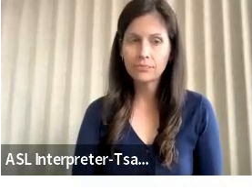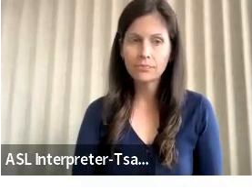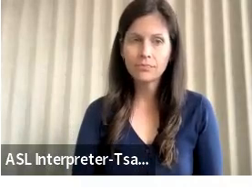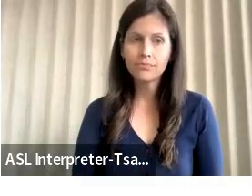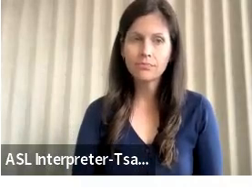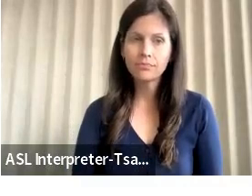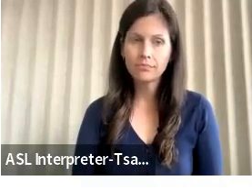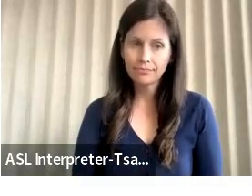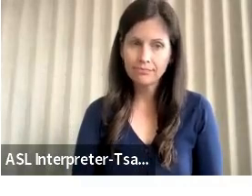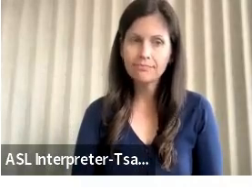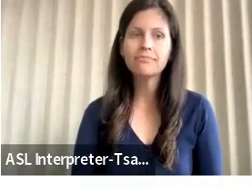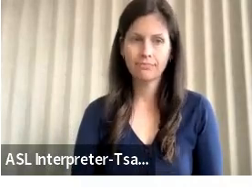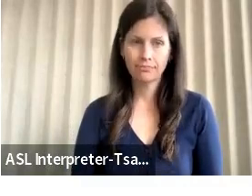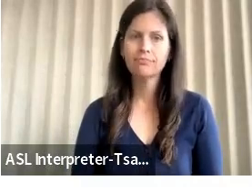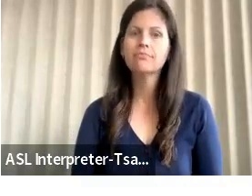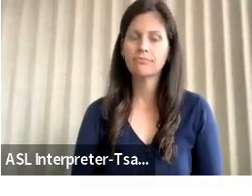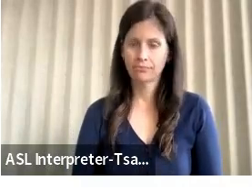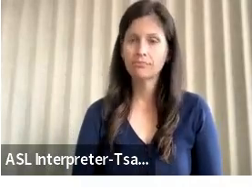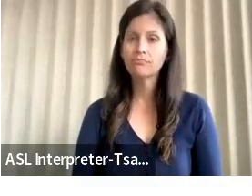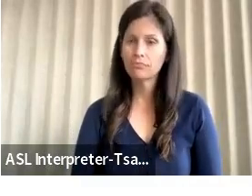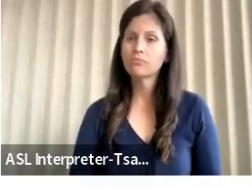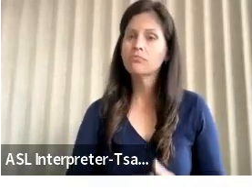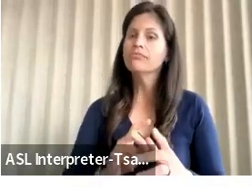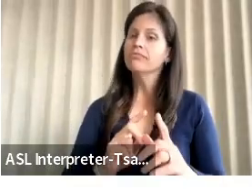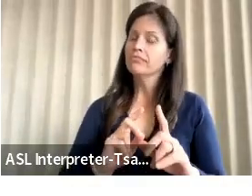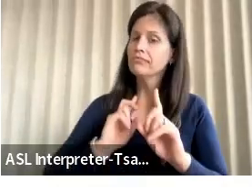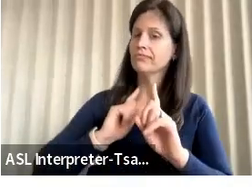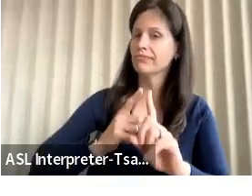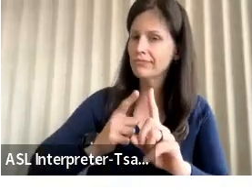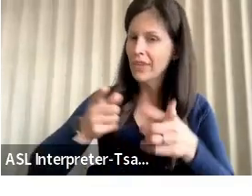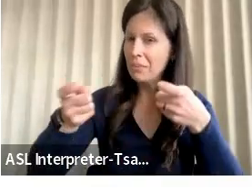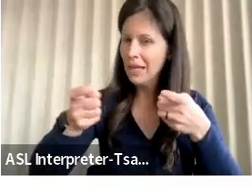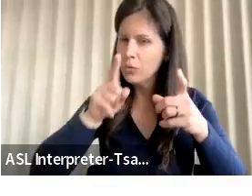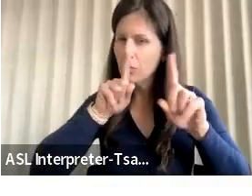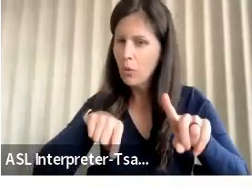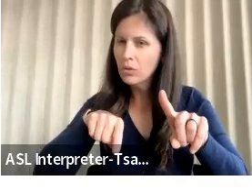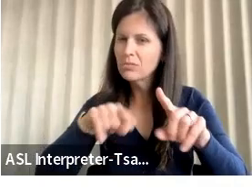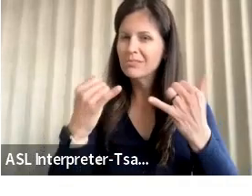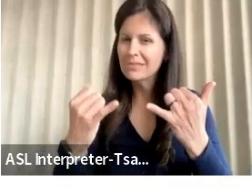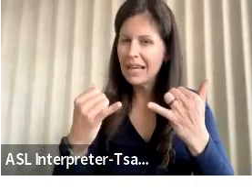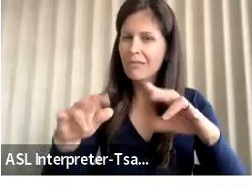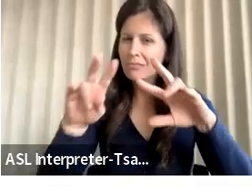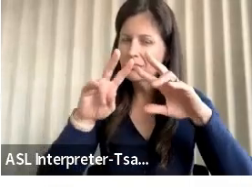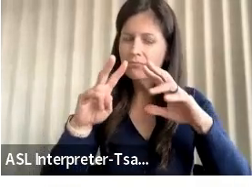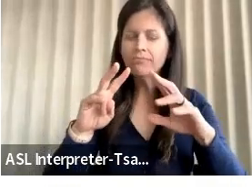Speaking of management reports, let's take a closer look at what is